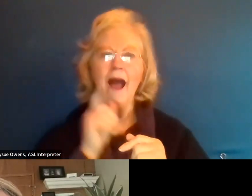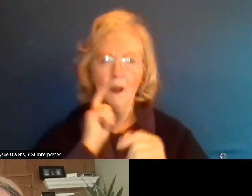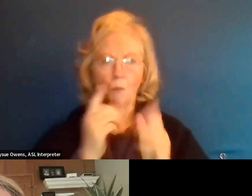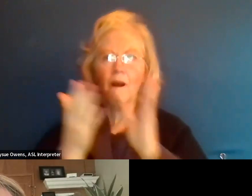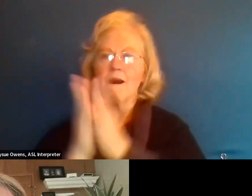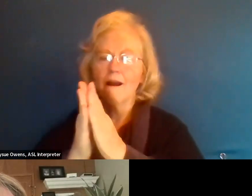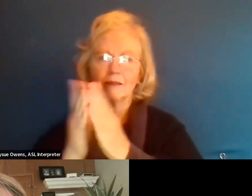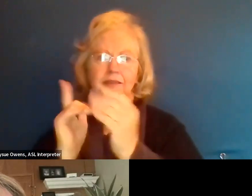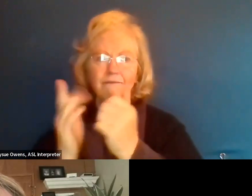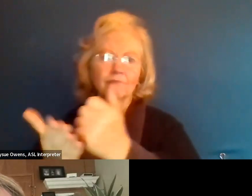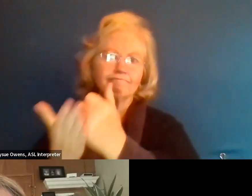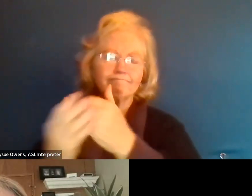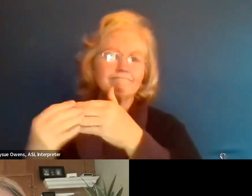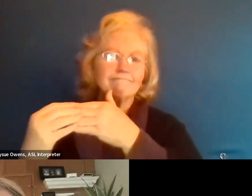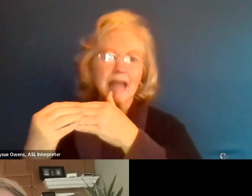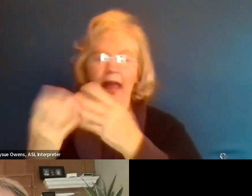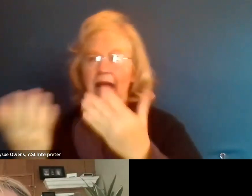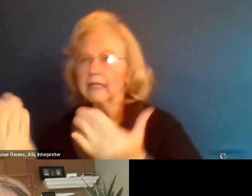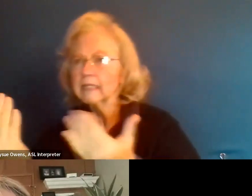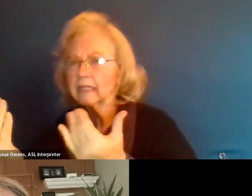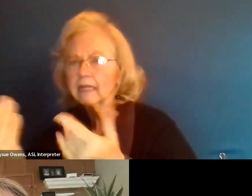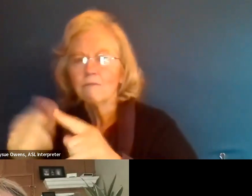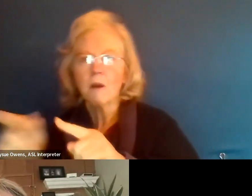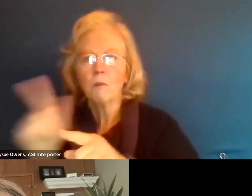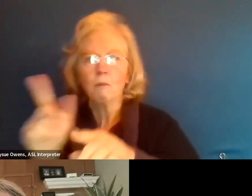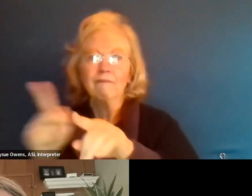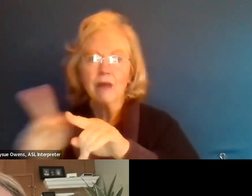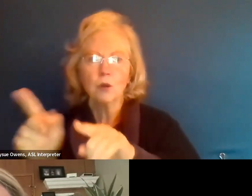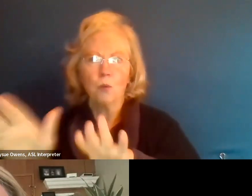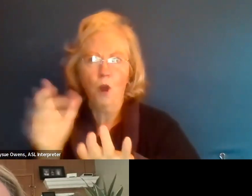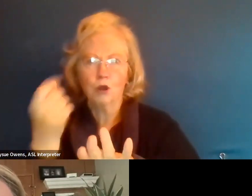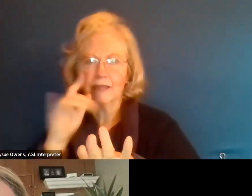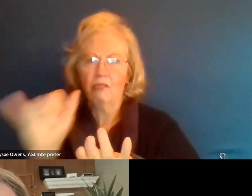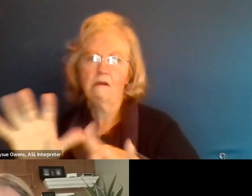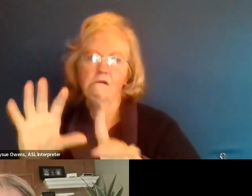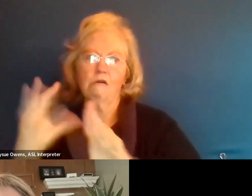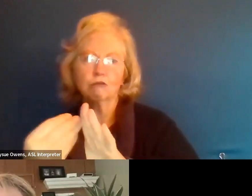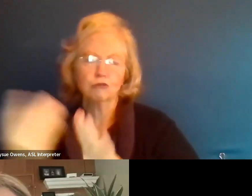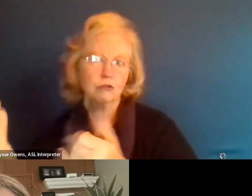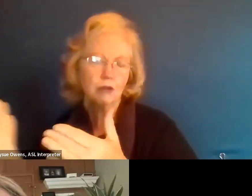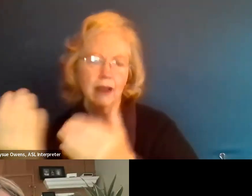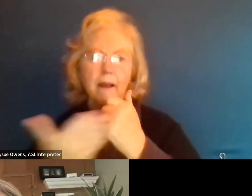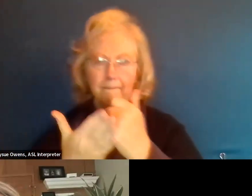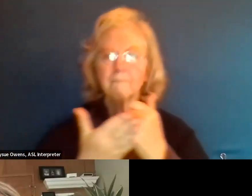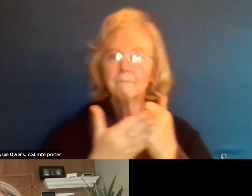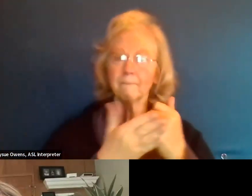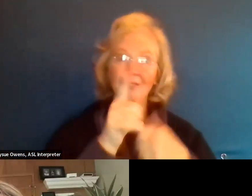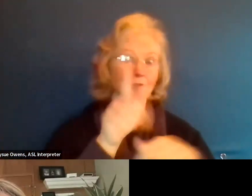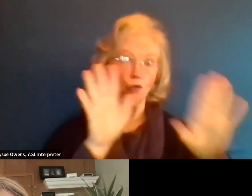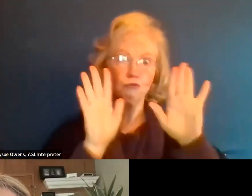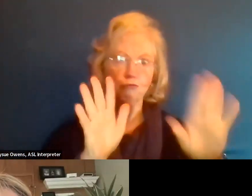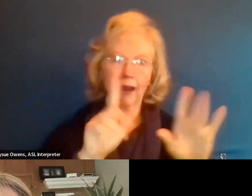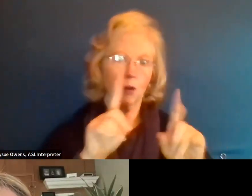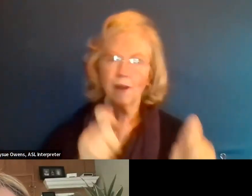consultation, and as in those kinds of situations. This is such a great question, so